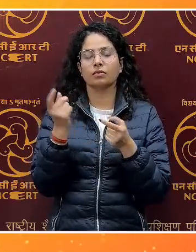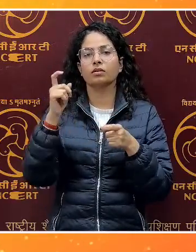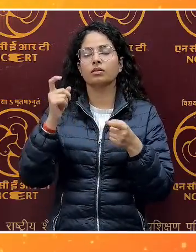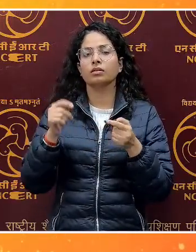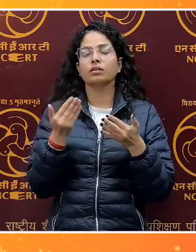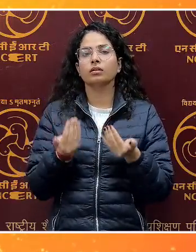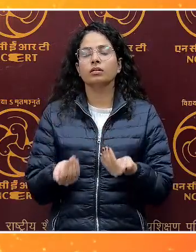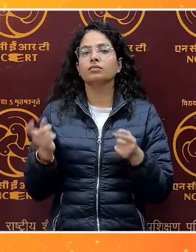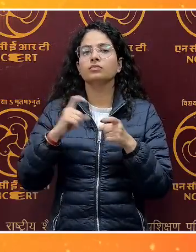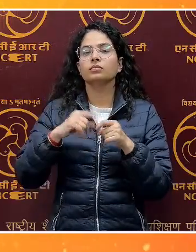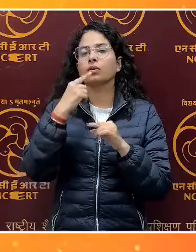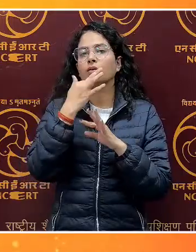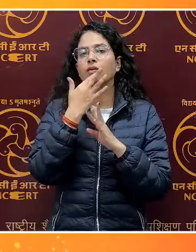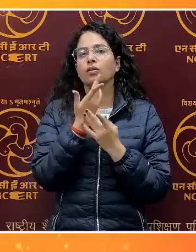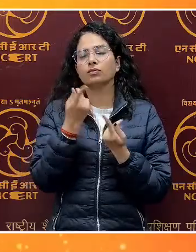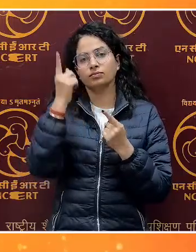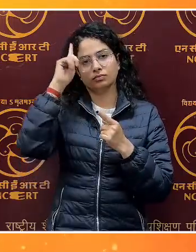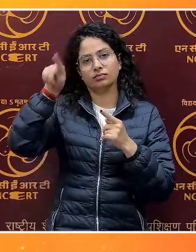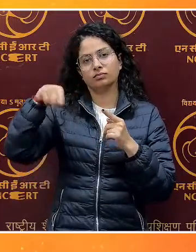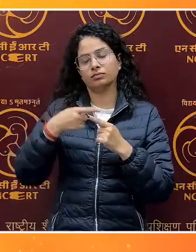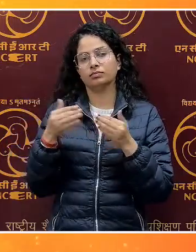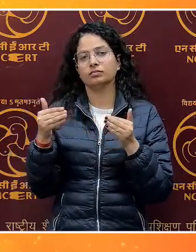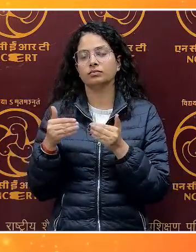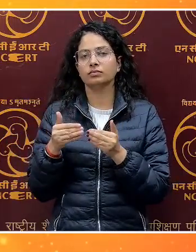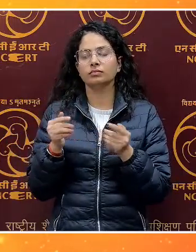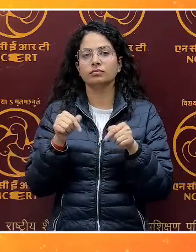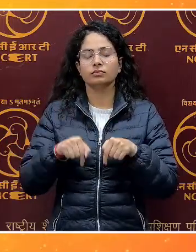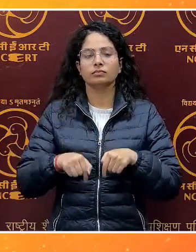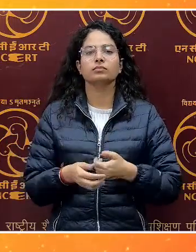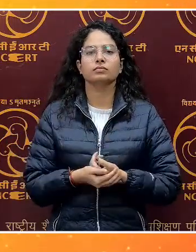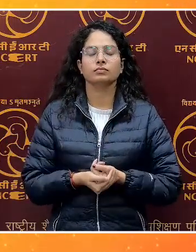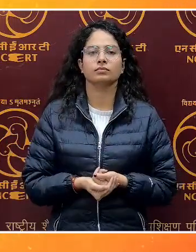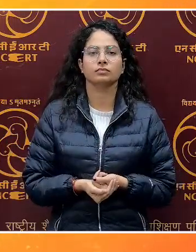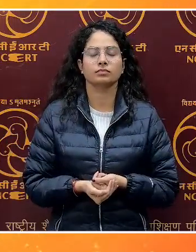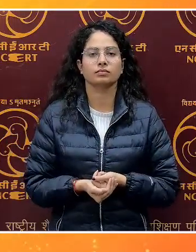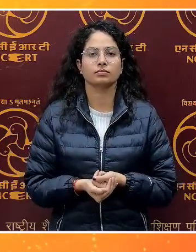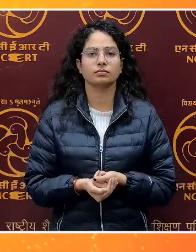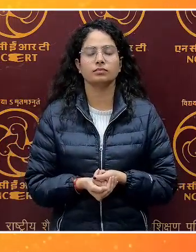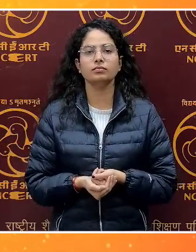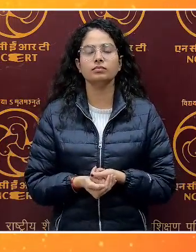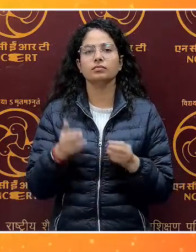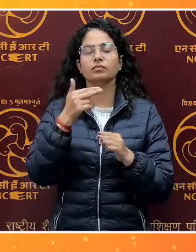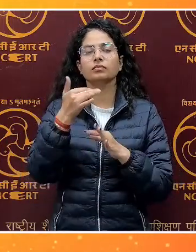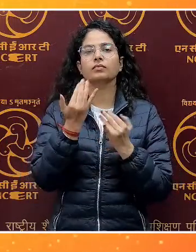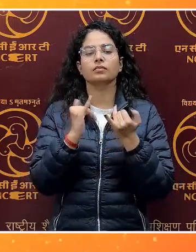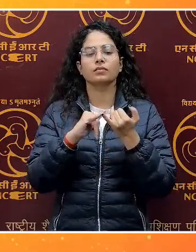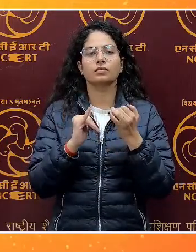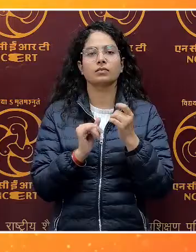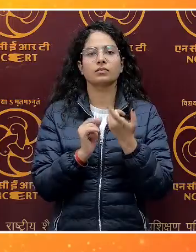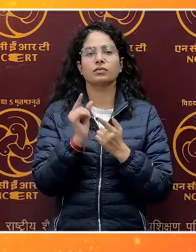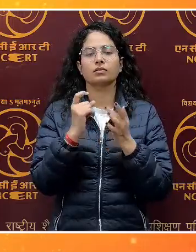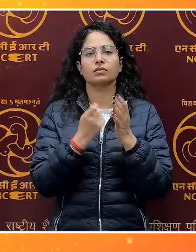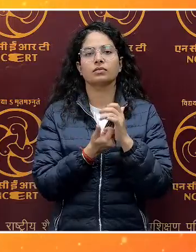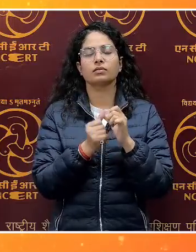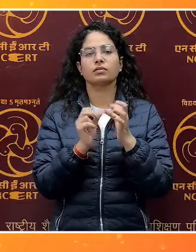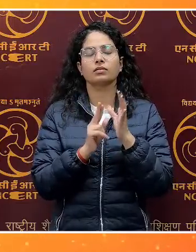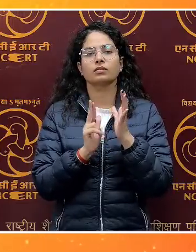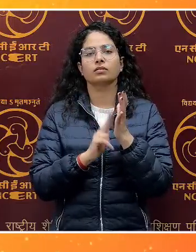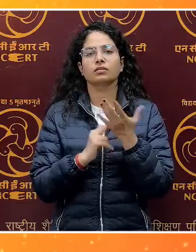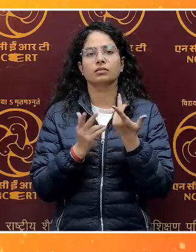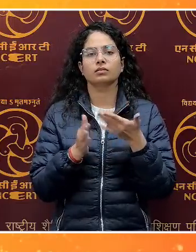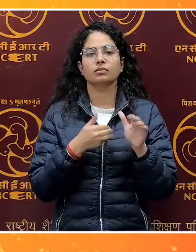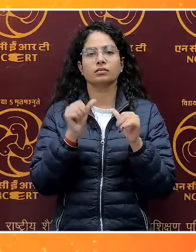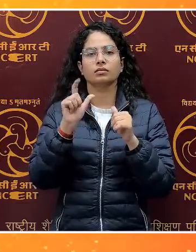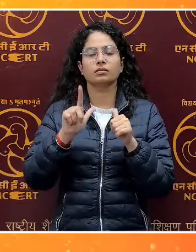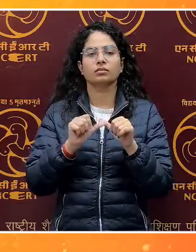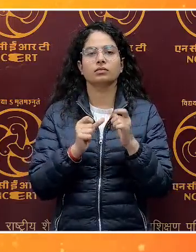throw more light on this particular topic. So without any further delay, let's quickly meet her. You are Ms. Lata Sharma. You are President Awardee teacher